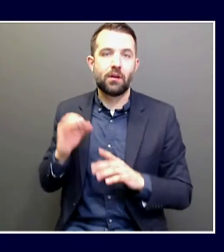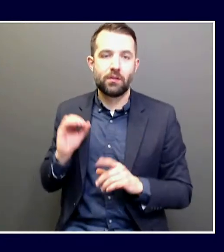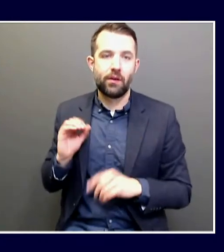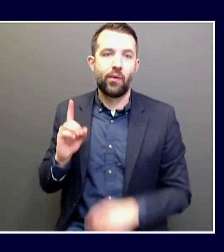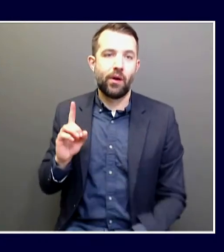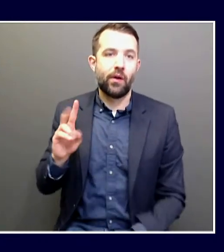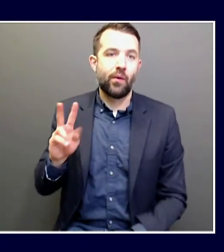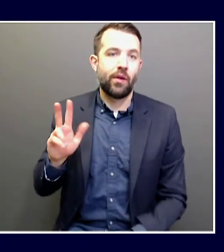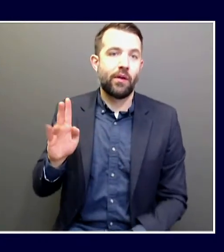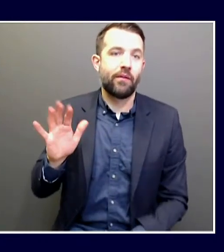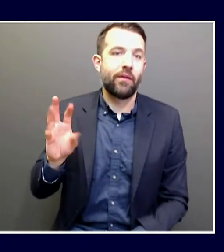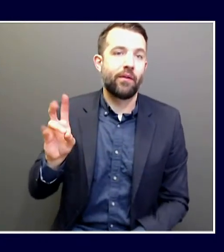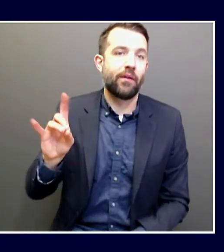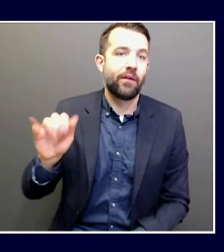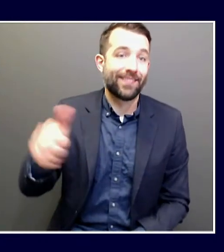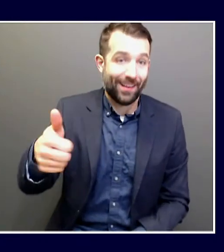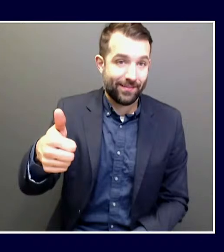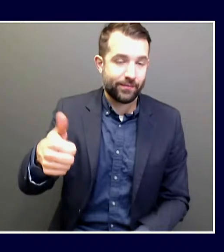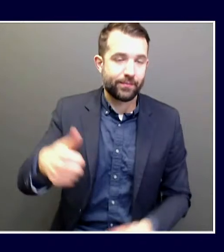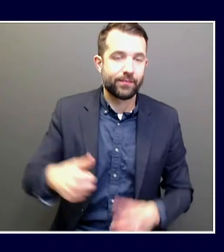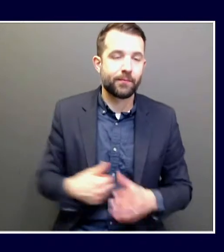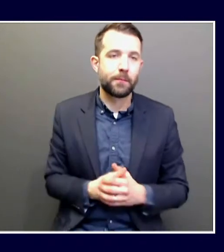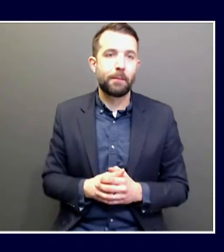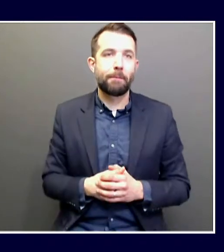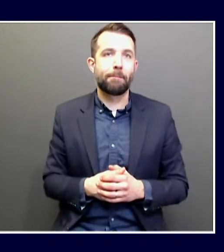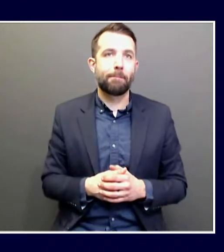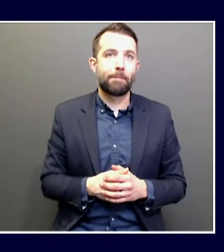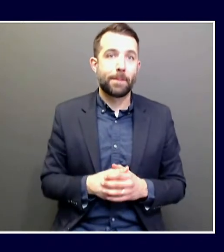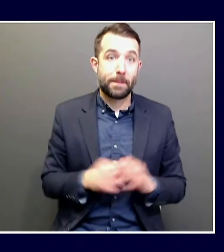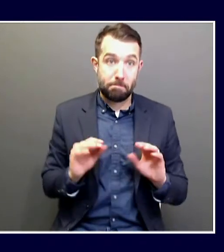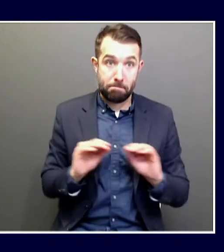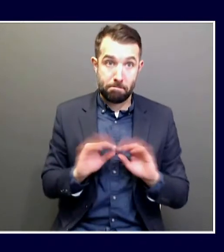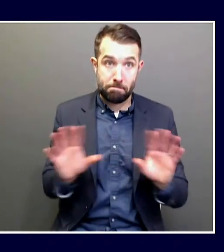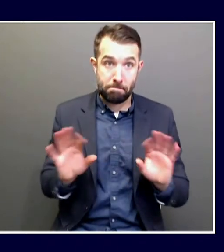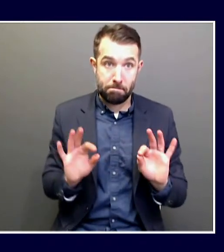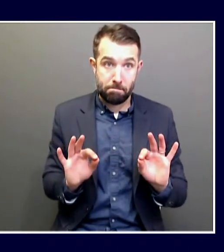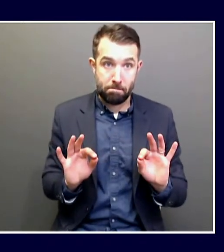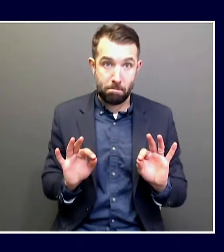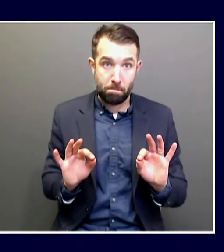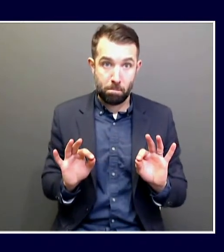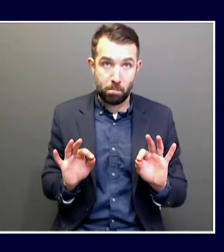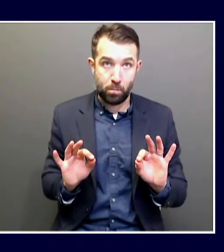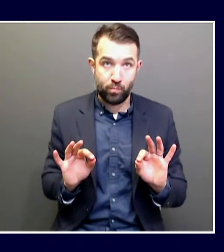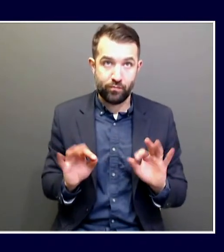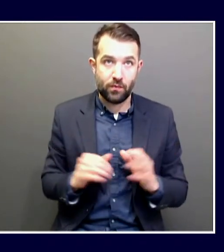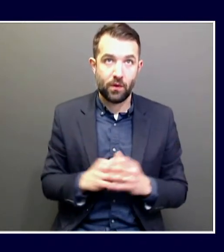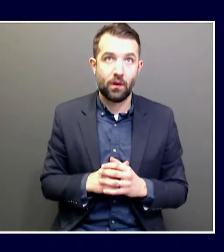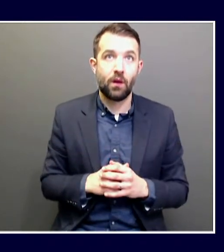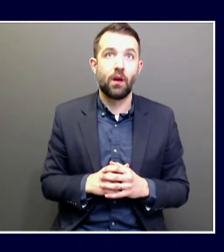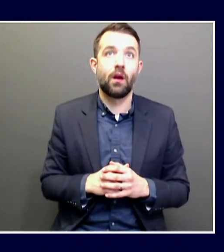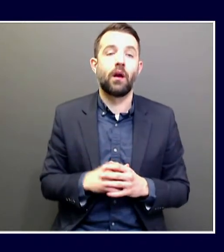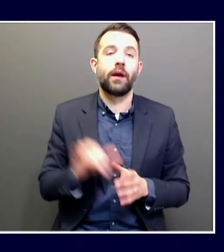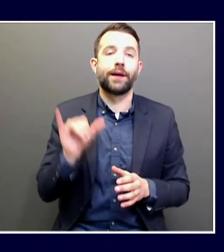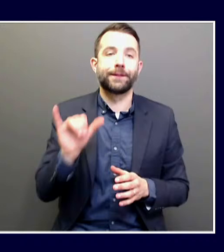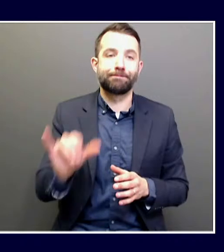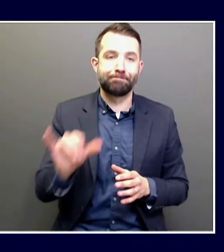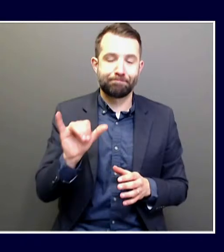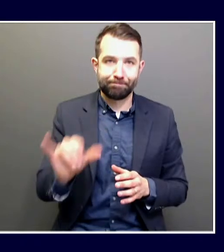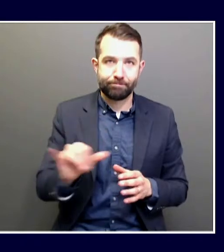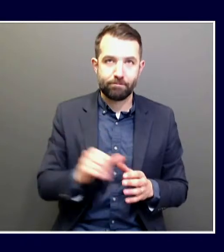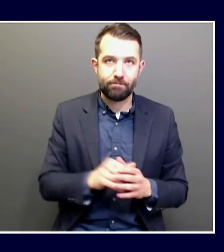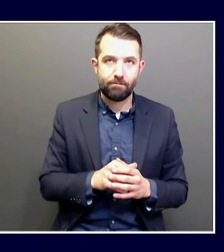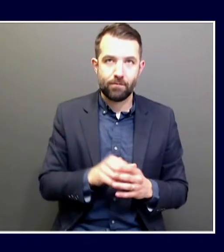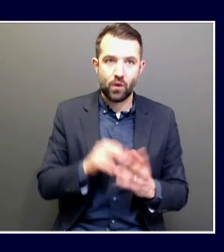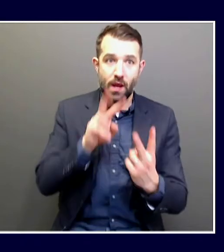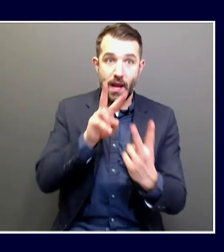The other is if you don't have symptoms, the day on which you got a positive test result. So that either that onset of symptoms or that day of